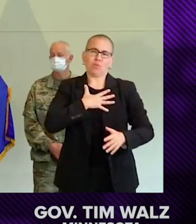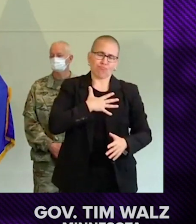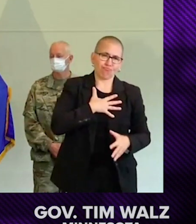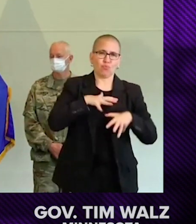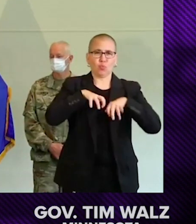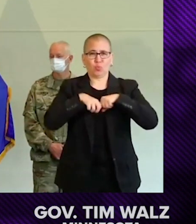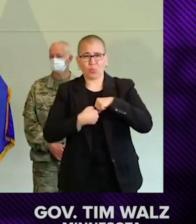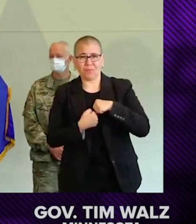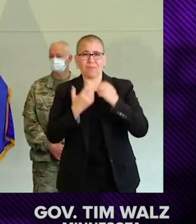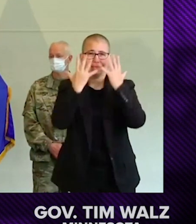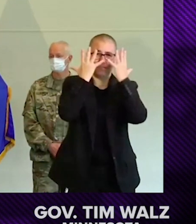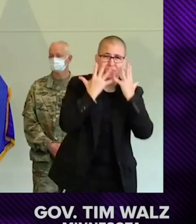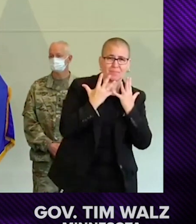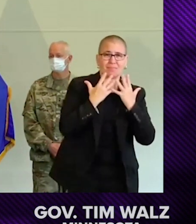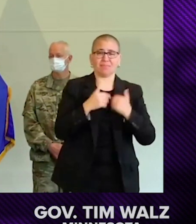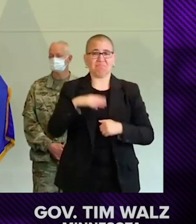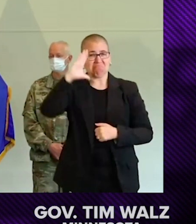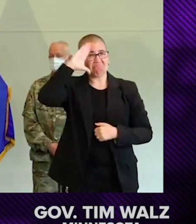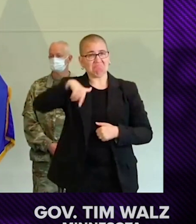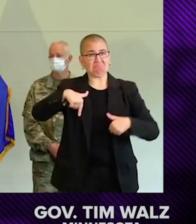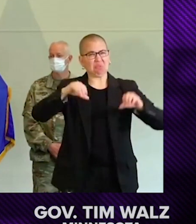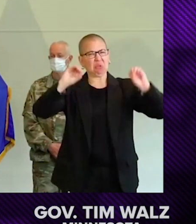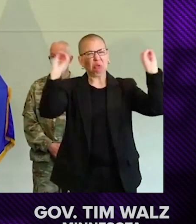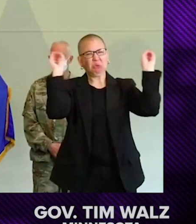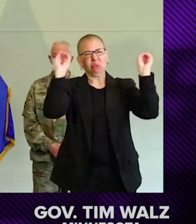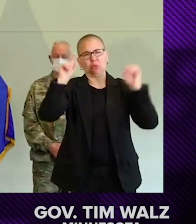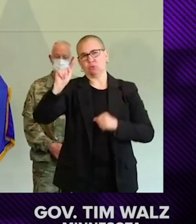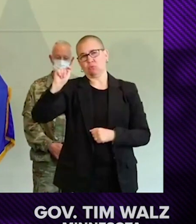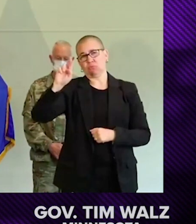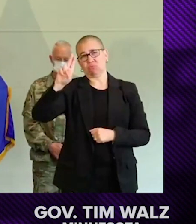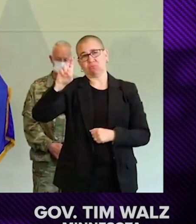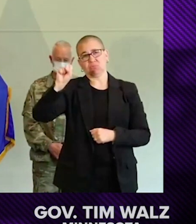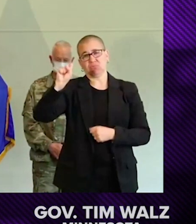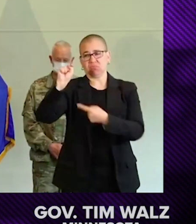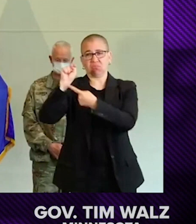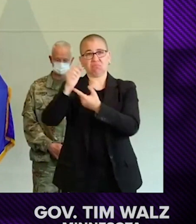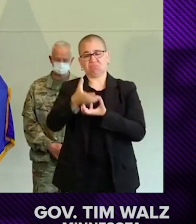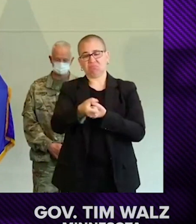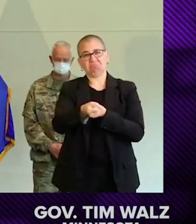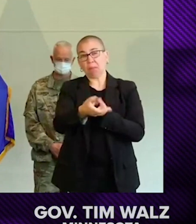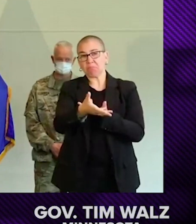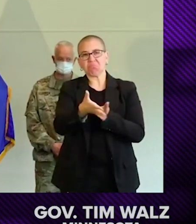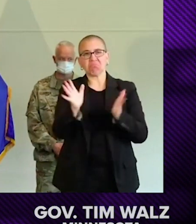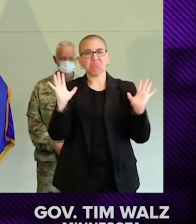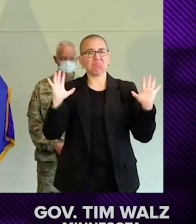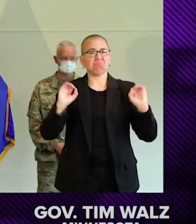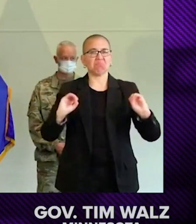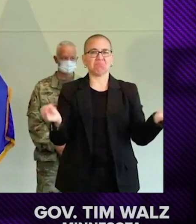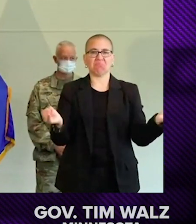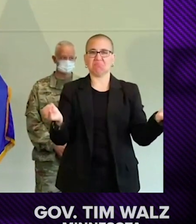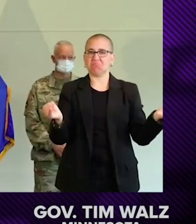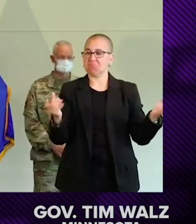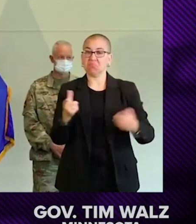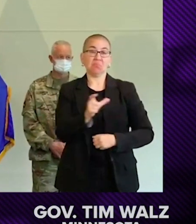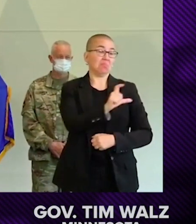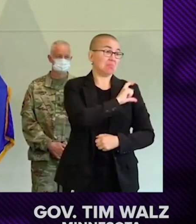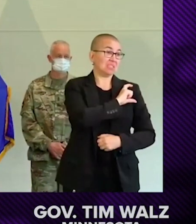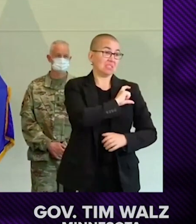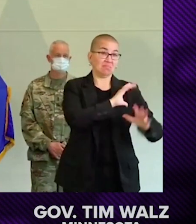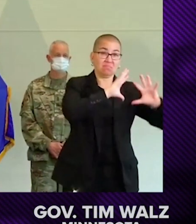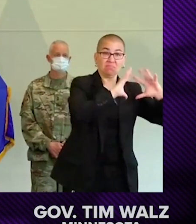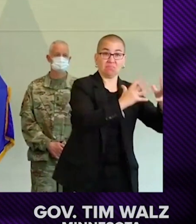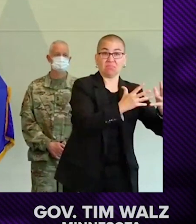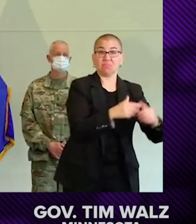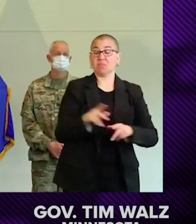our communities. And the differentiation between the Minneapolis Police Department that we witnessed losing trust of those they're there to